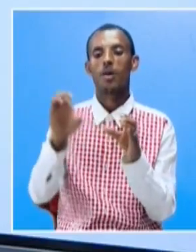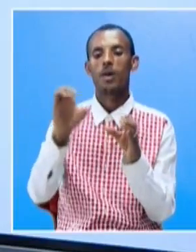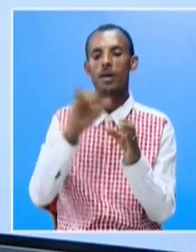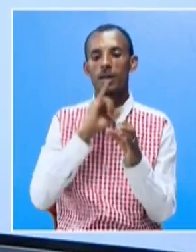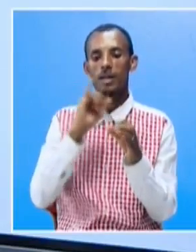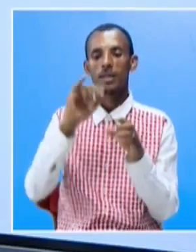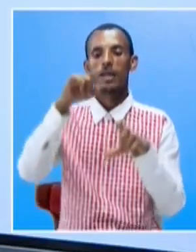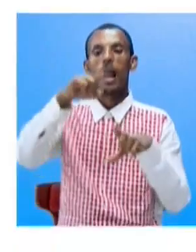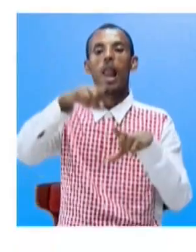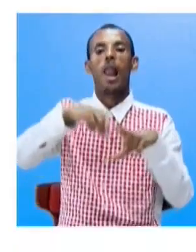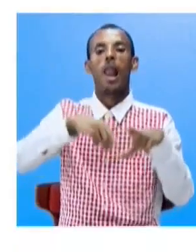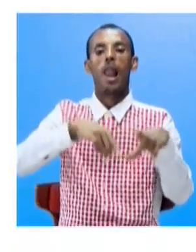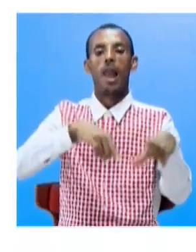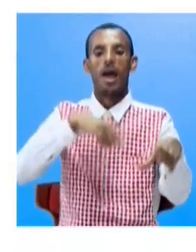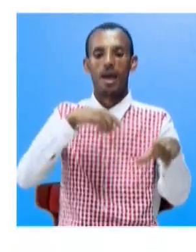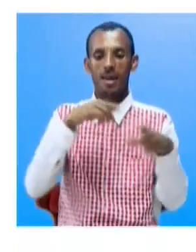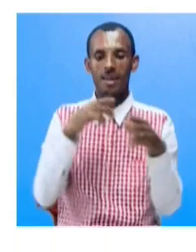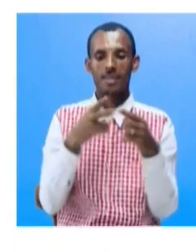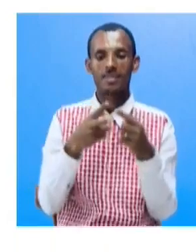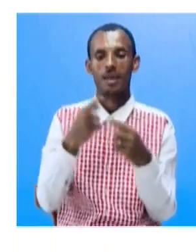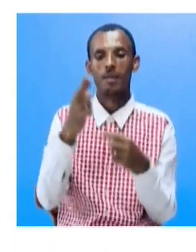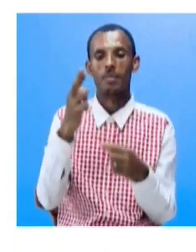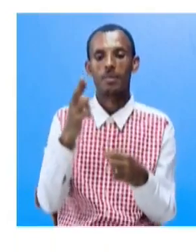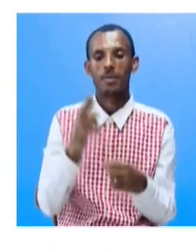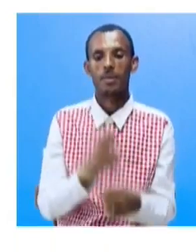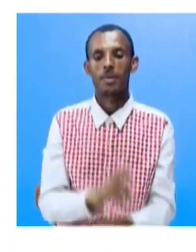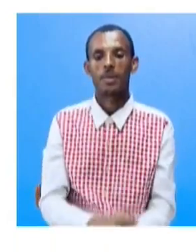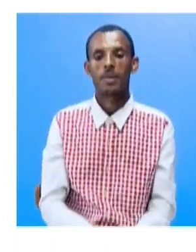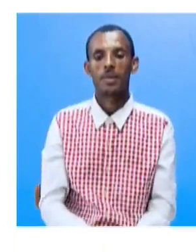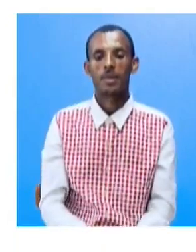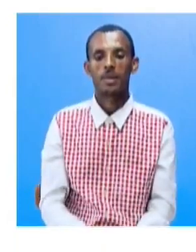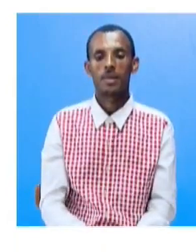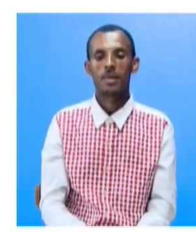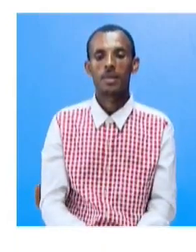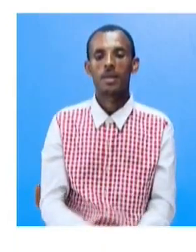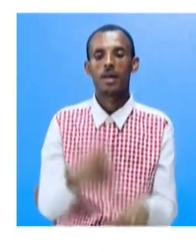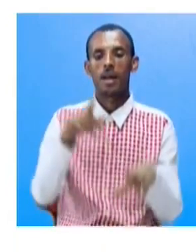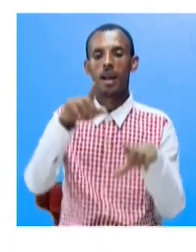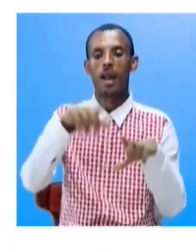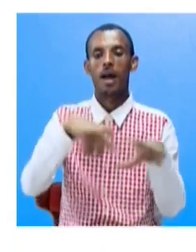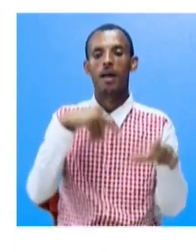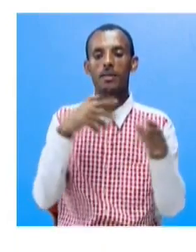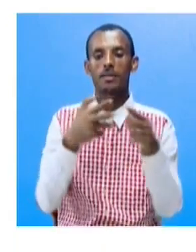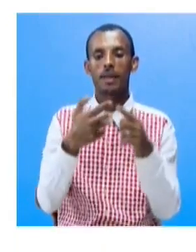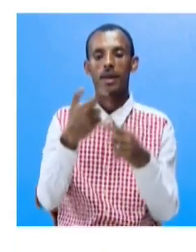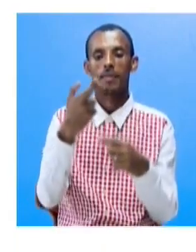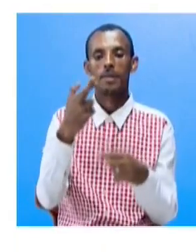line segment. It is a line segment